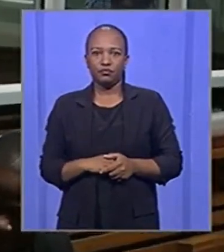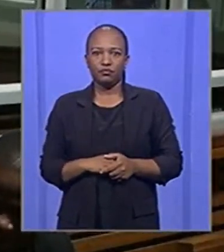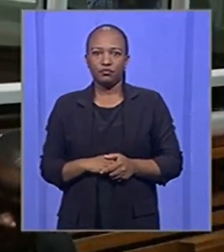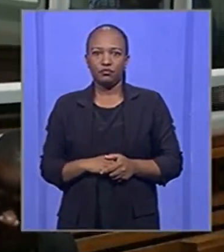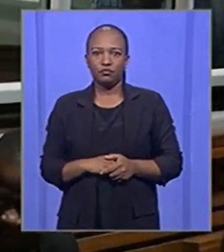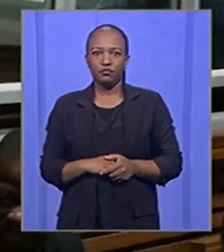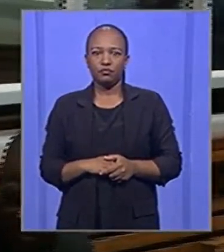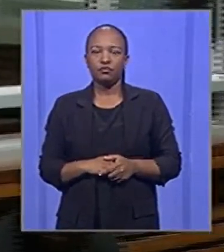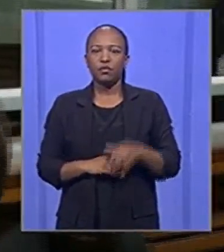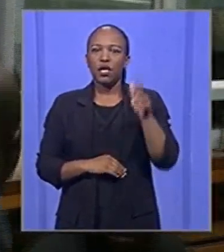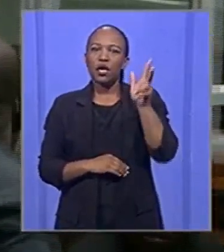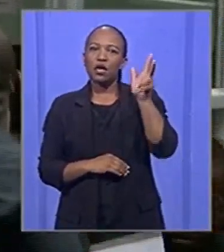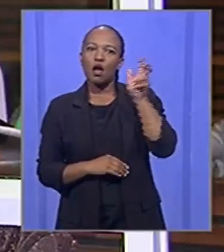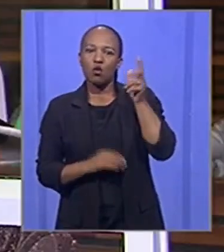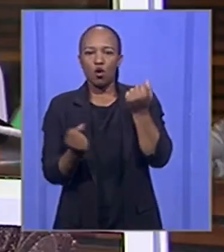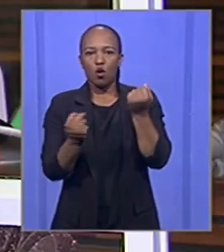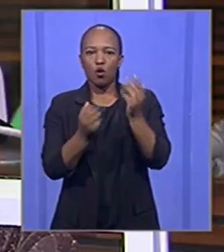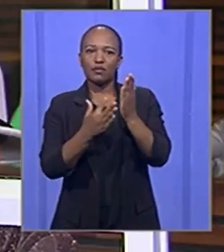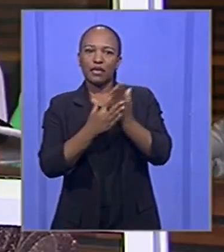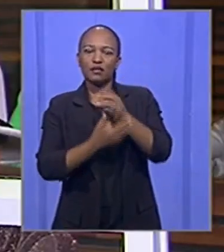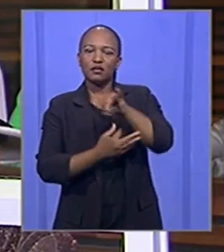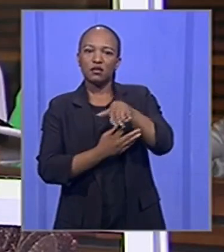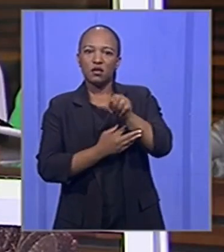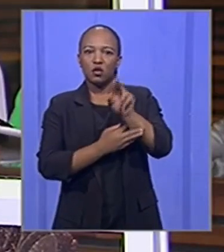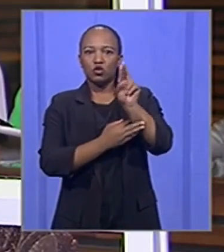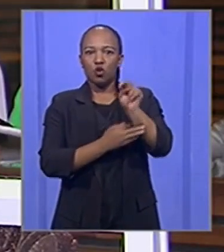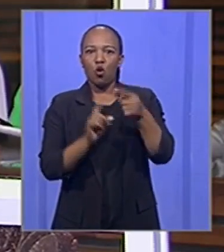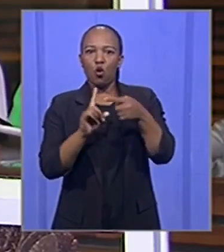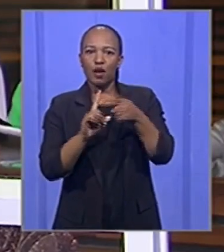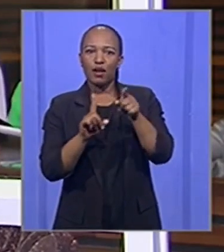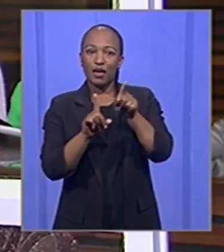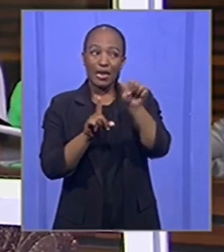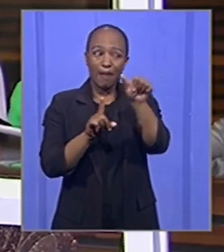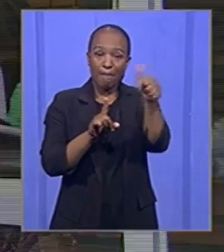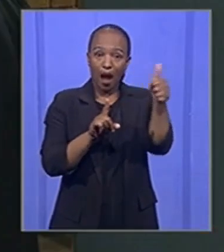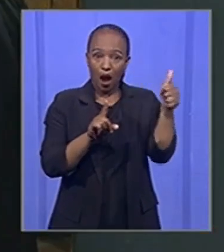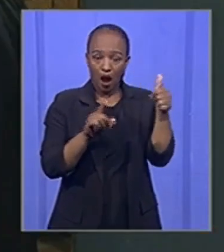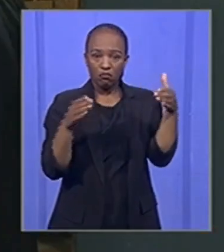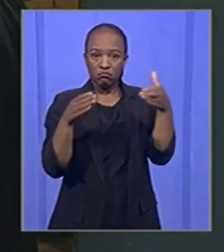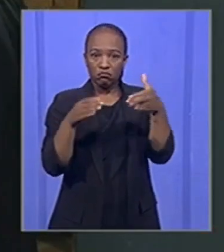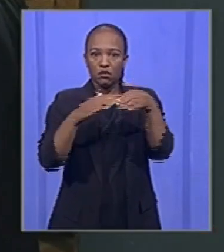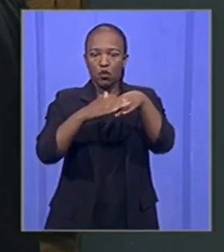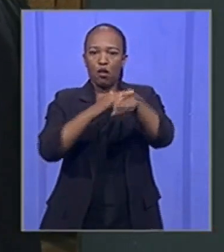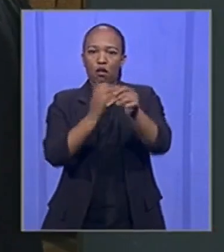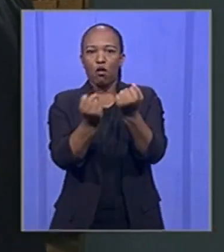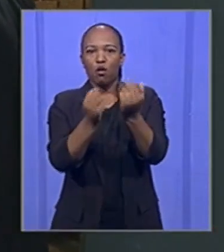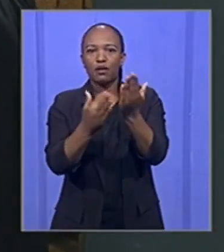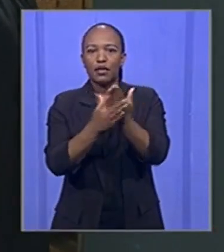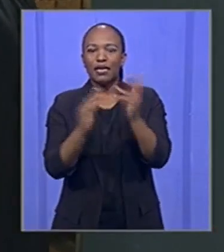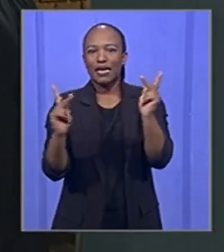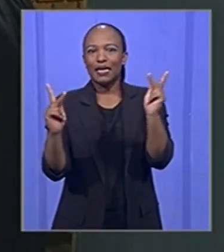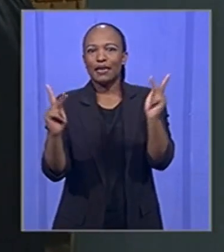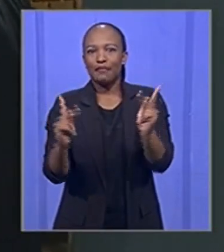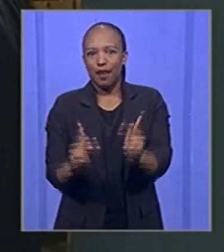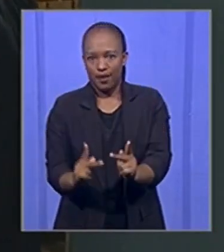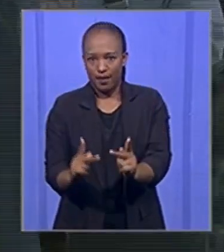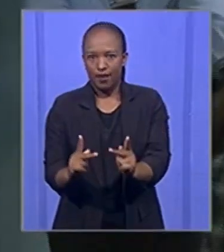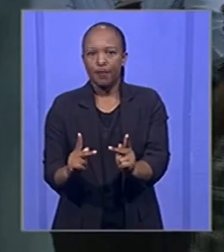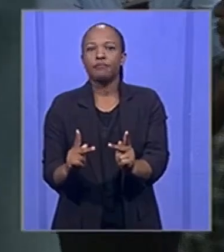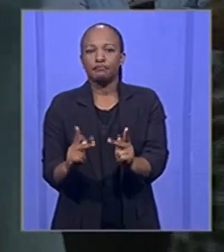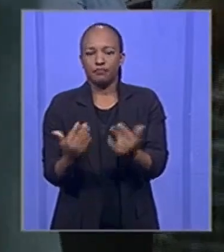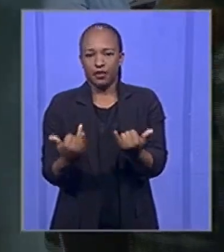re tla utlwa ka nyewe ya John Block le baqusua mmoho le yena ba hlahiletseng lekgotleng la dinyewe la